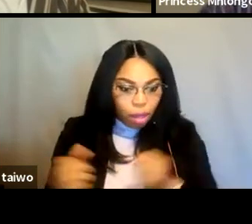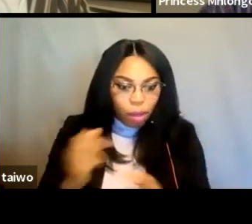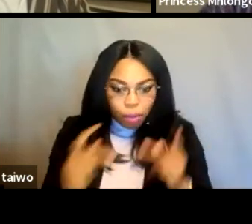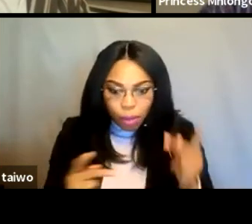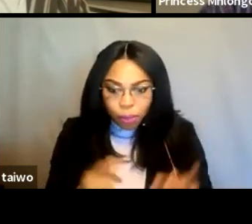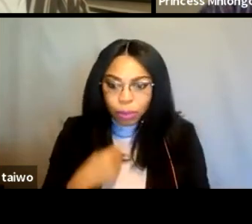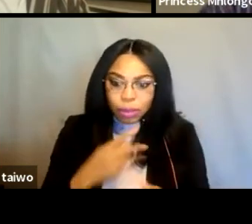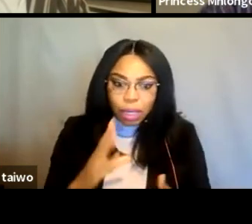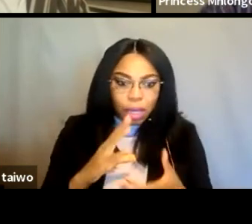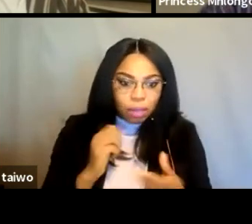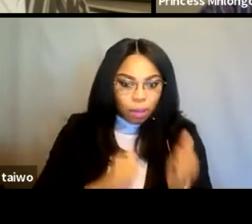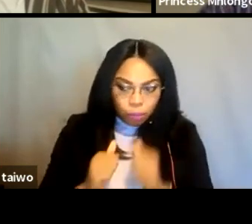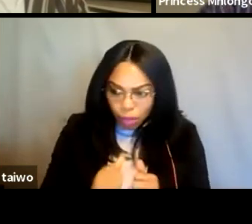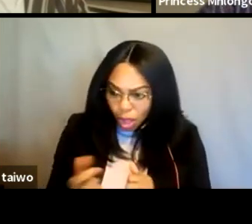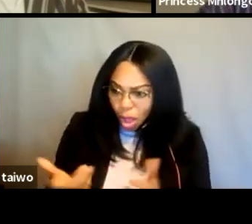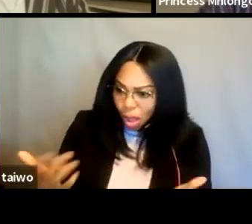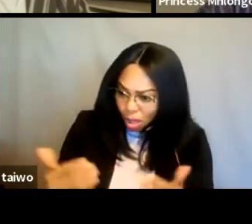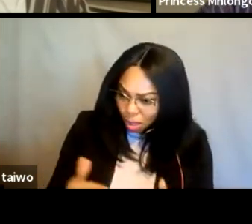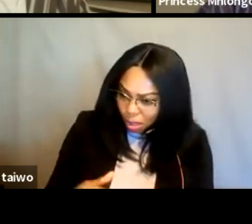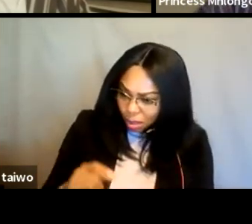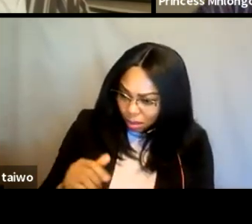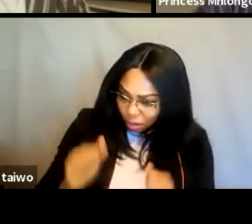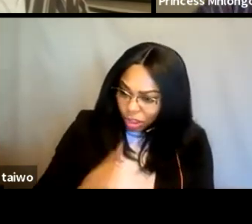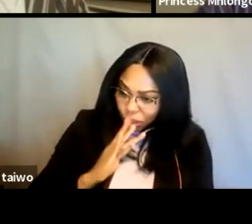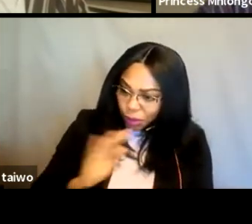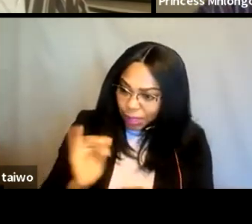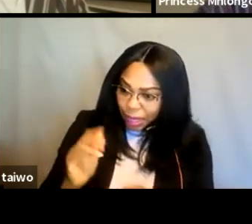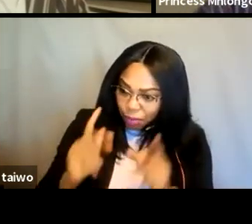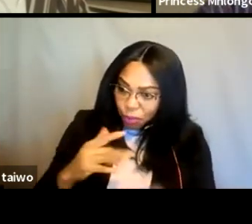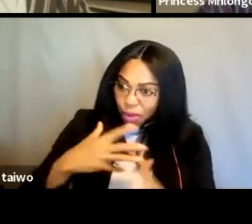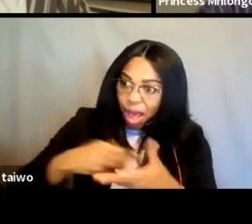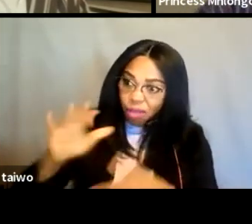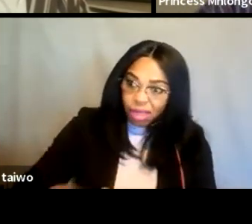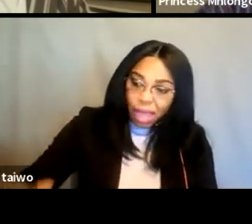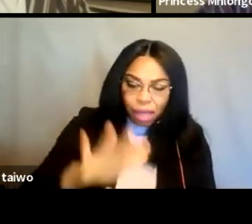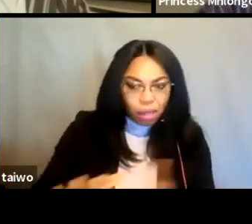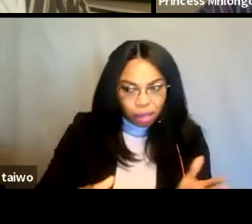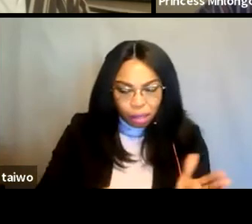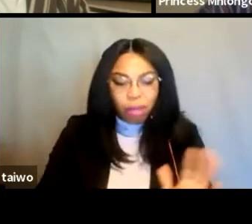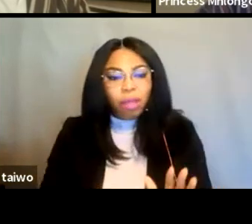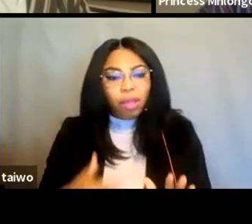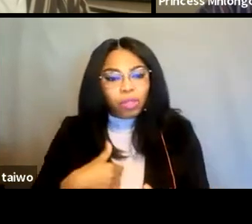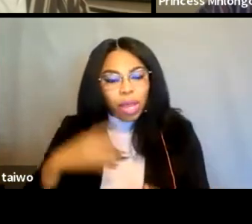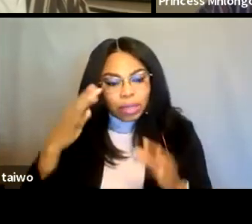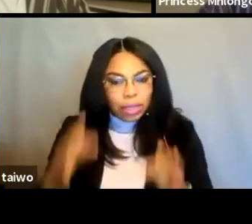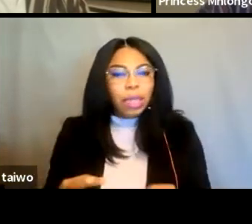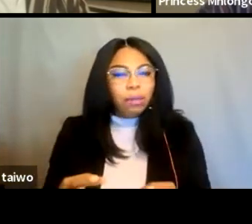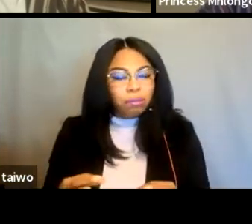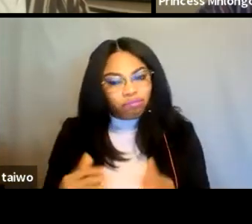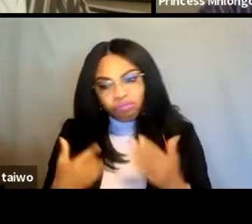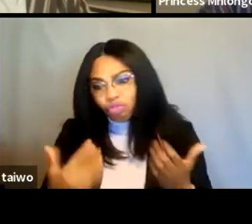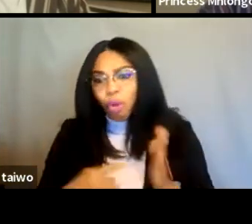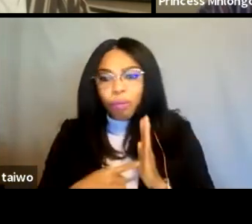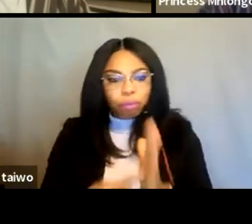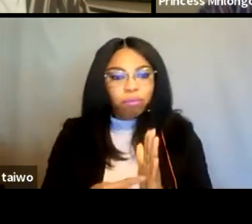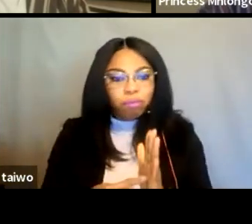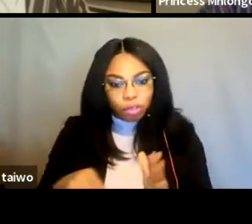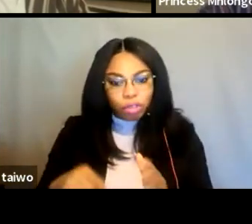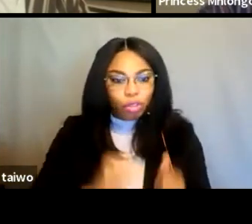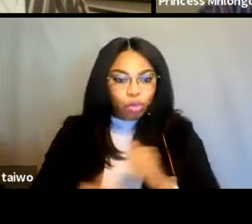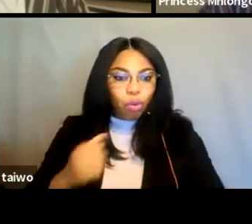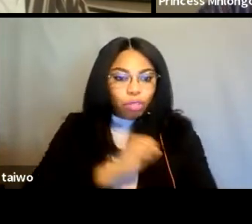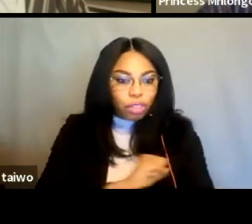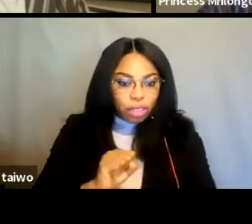this character speak like someone you know out there? You know, so then I decided, okay, let me put this play on stage. So I wrote the first